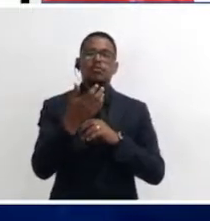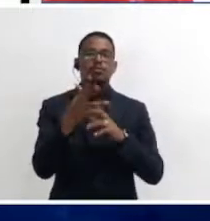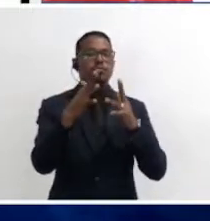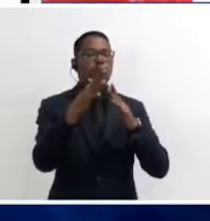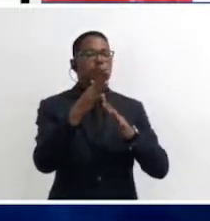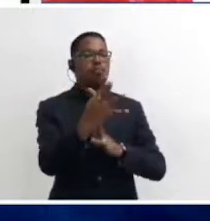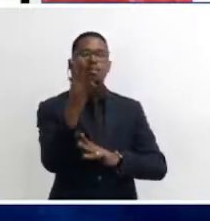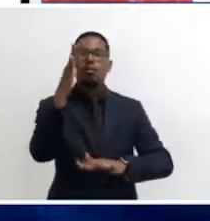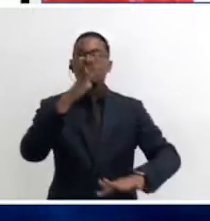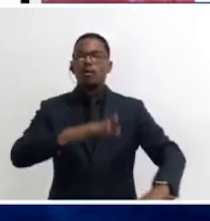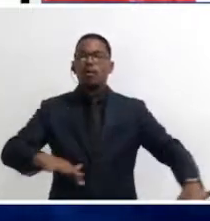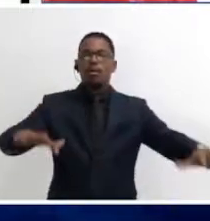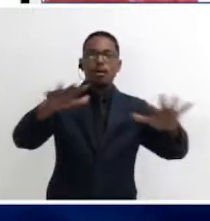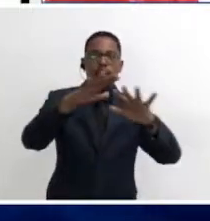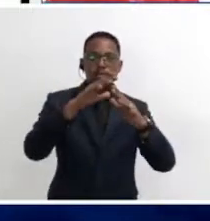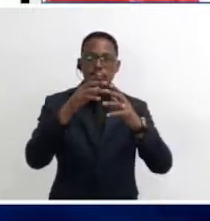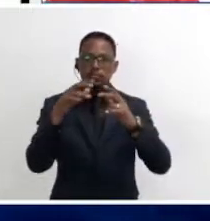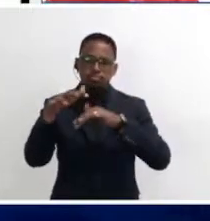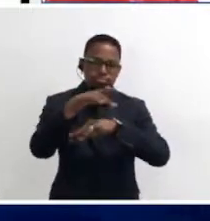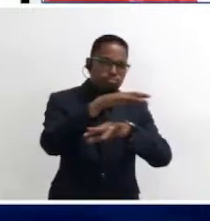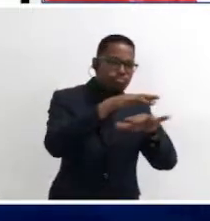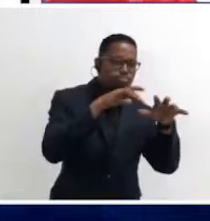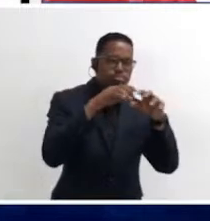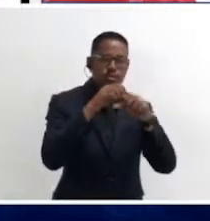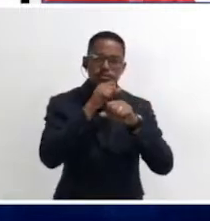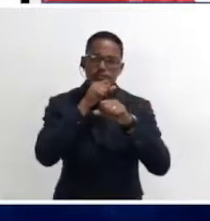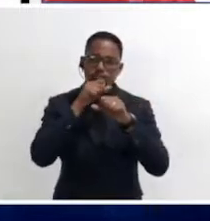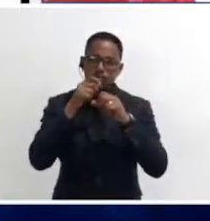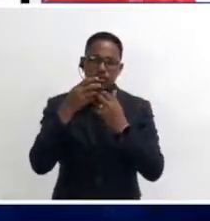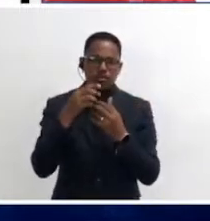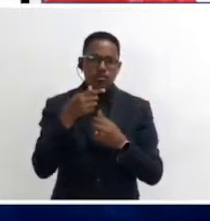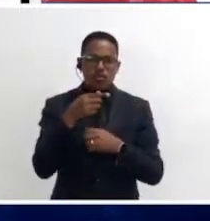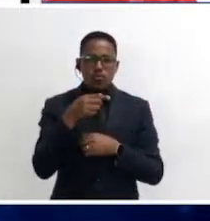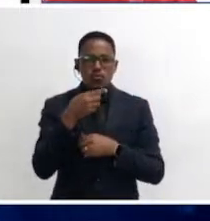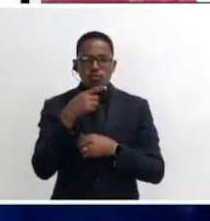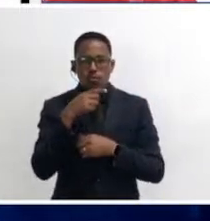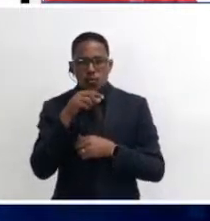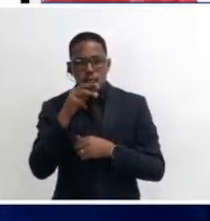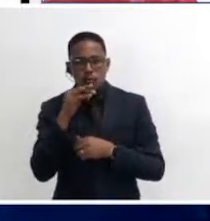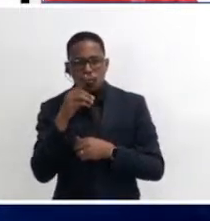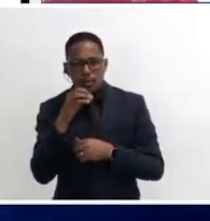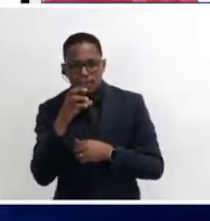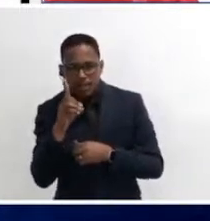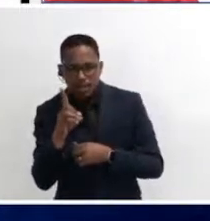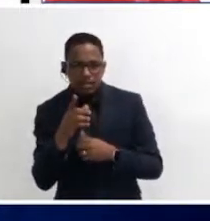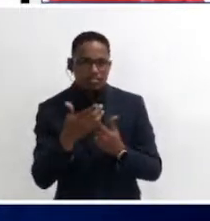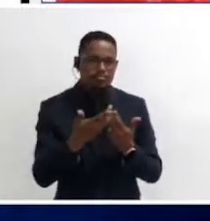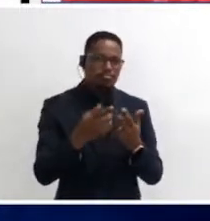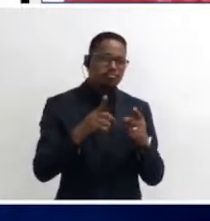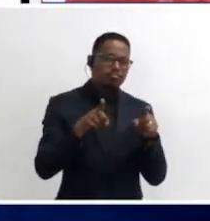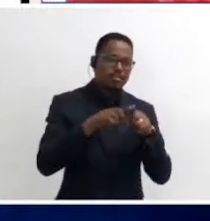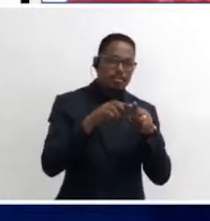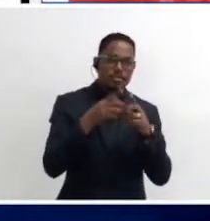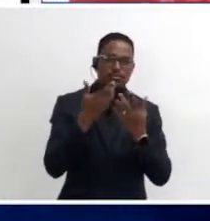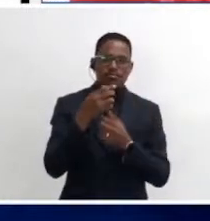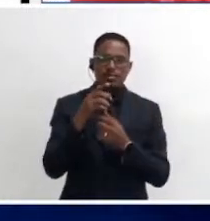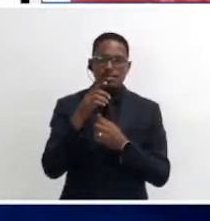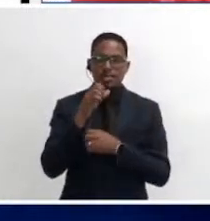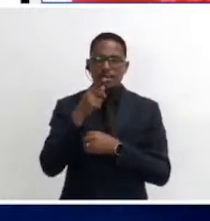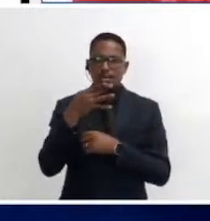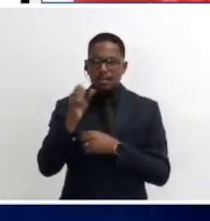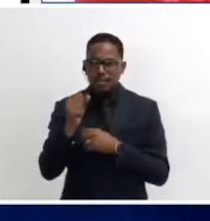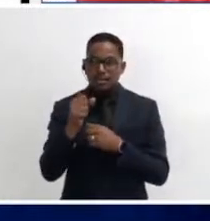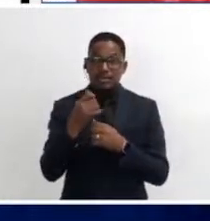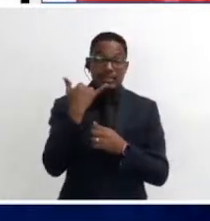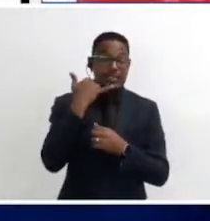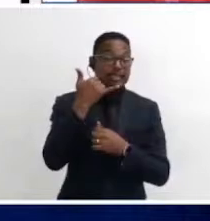or corrosive gases, mechanical protection. So if you drop your phone, you don't want the